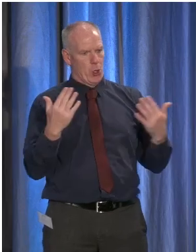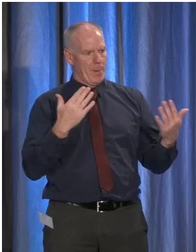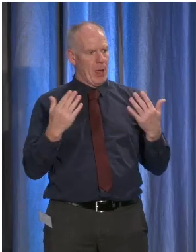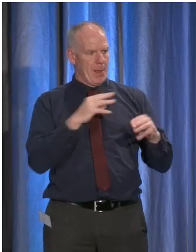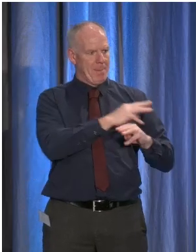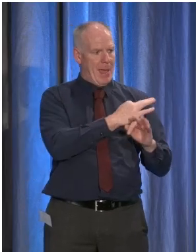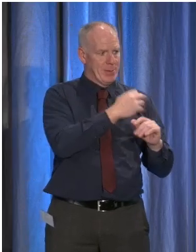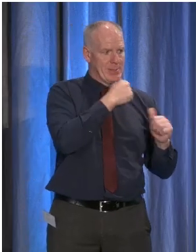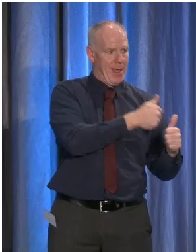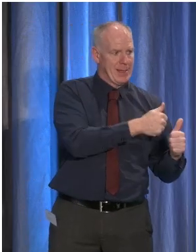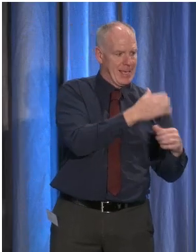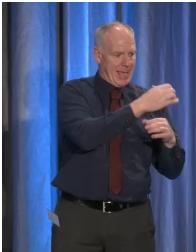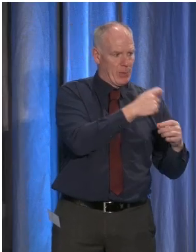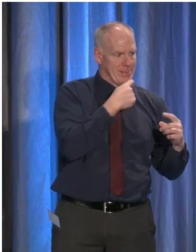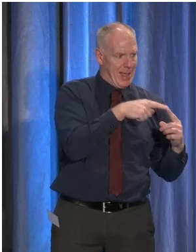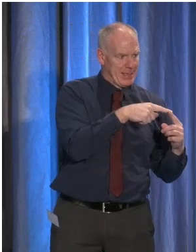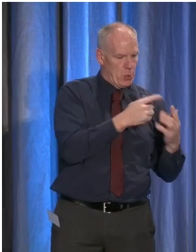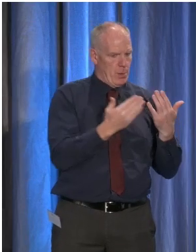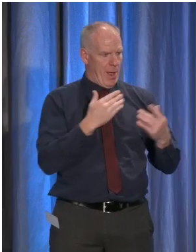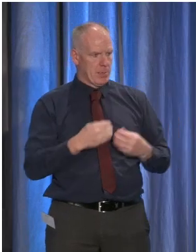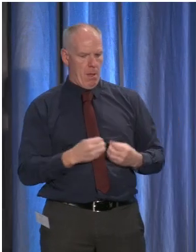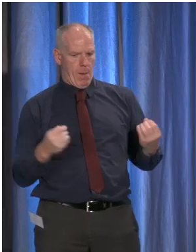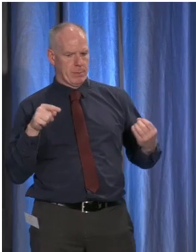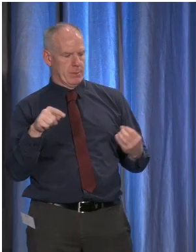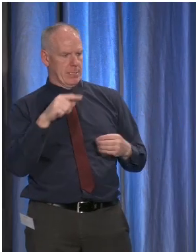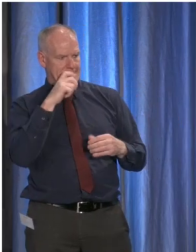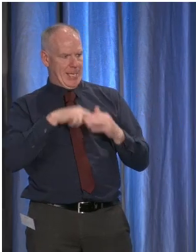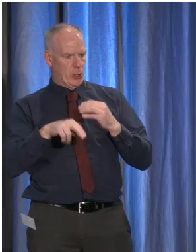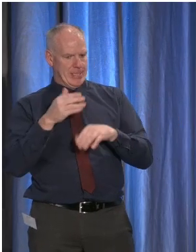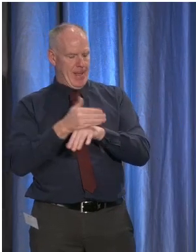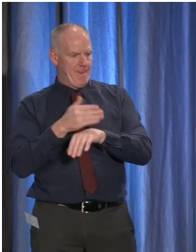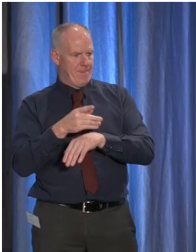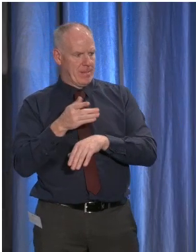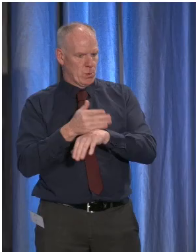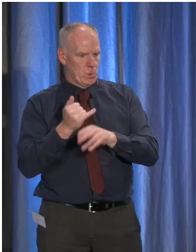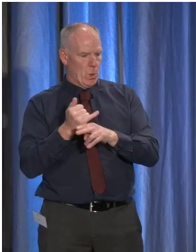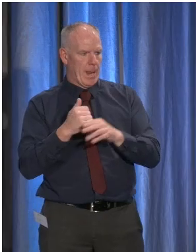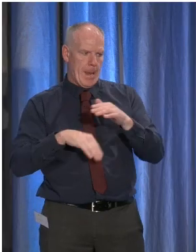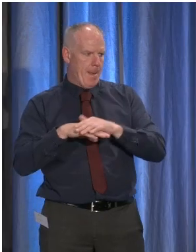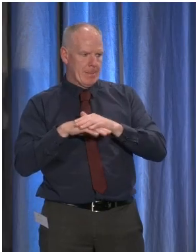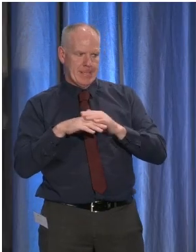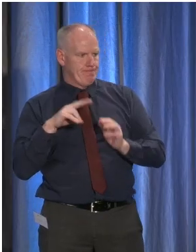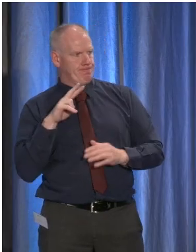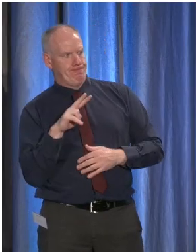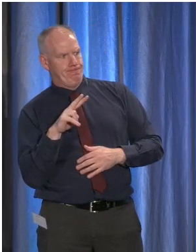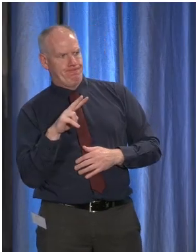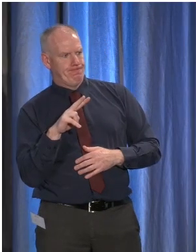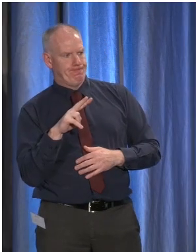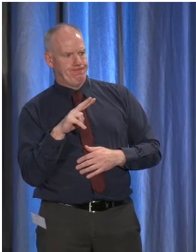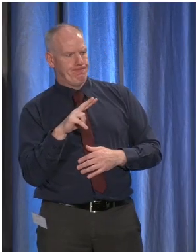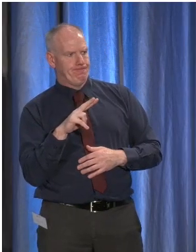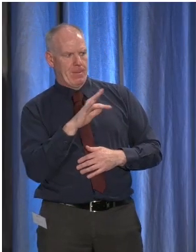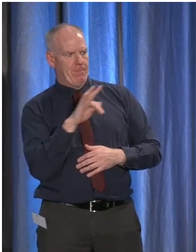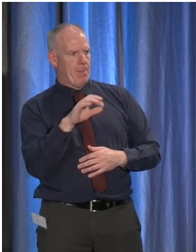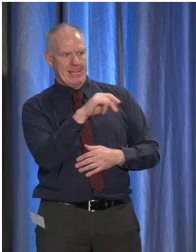to what parents' carers told us. School staff had a more limited view of the